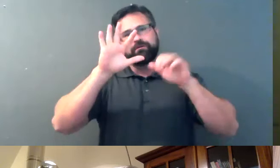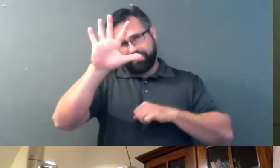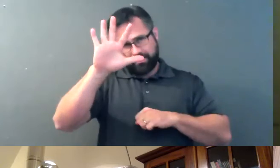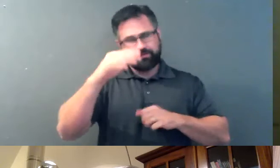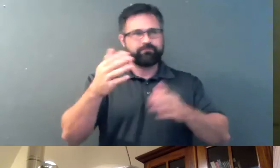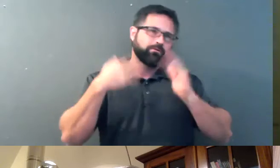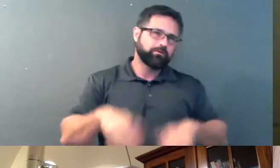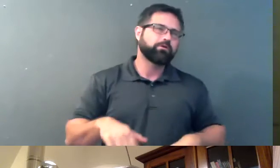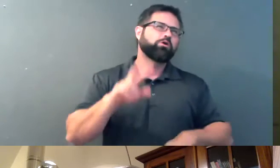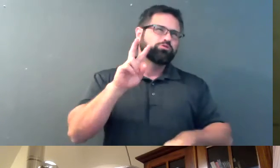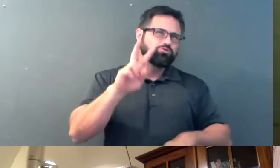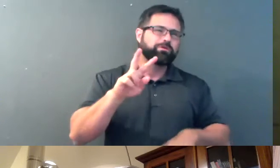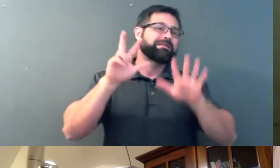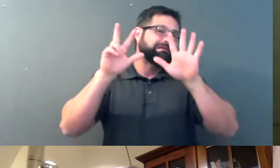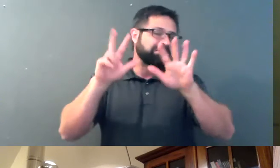as